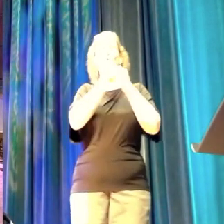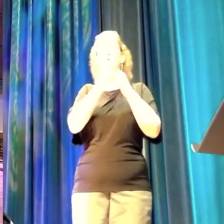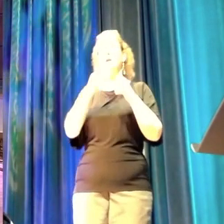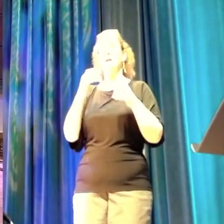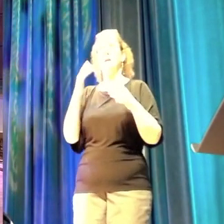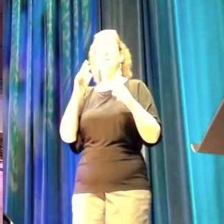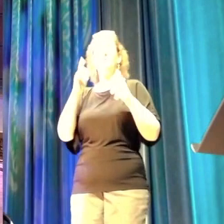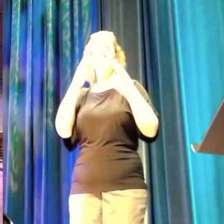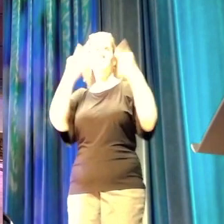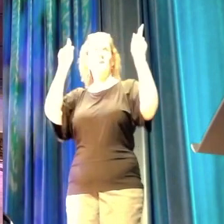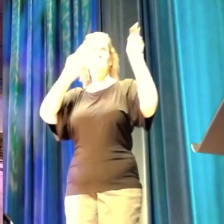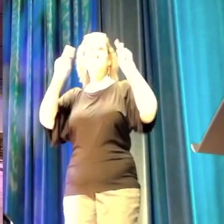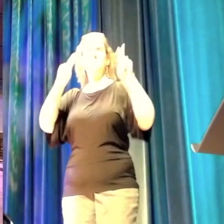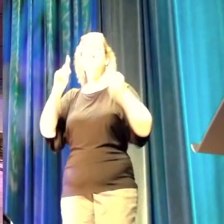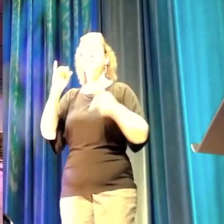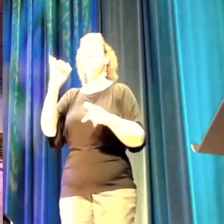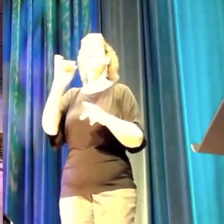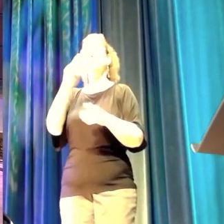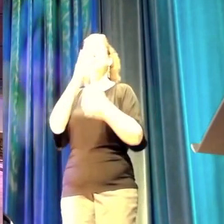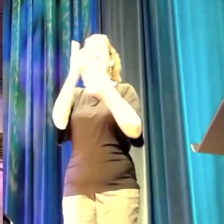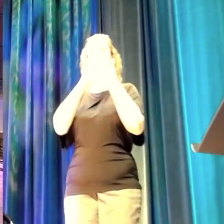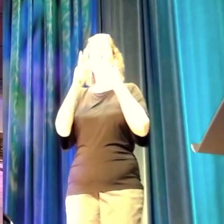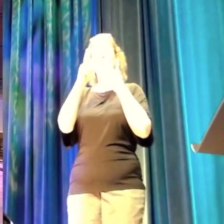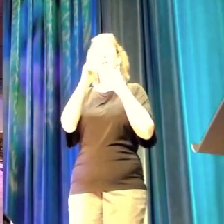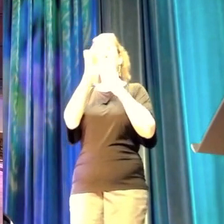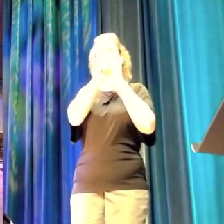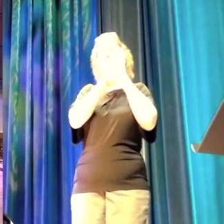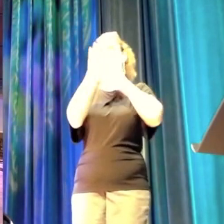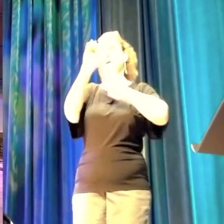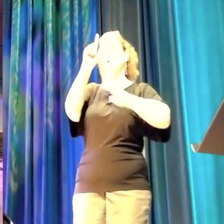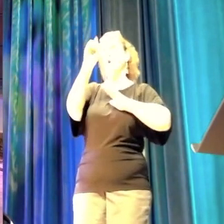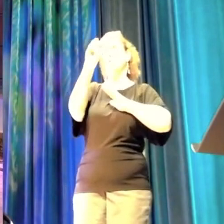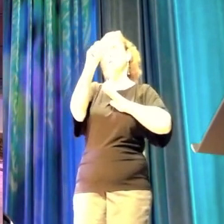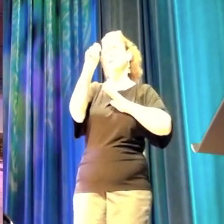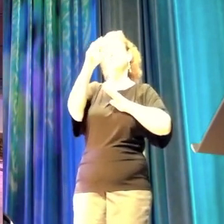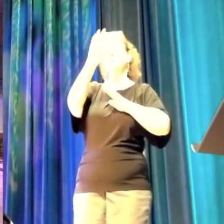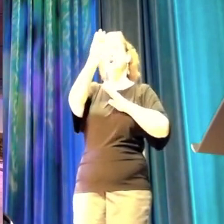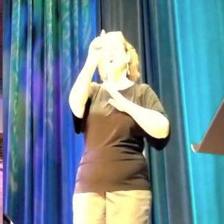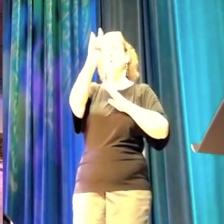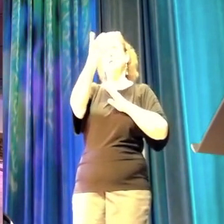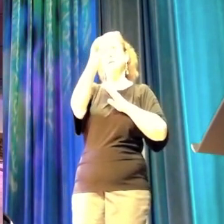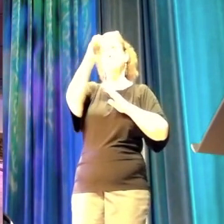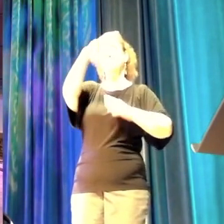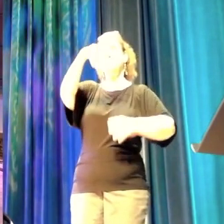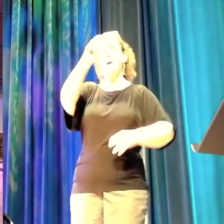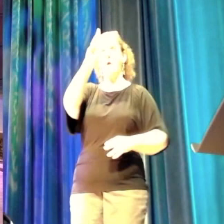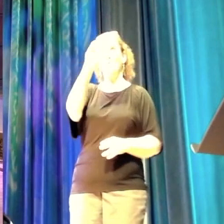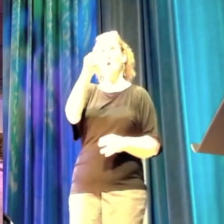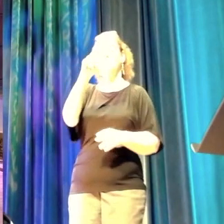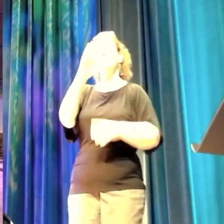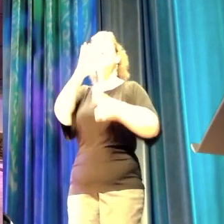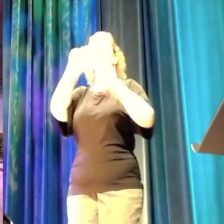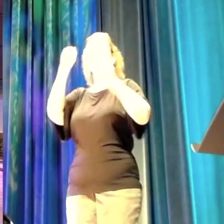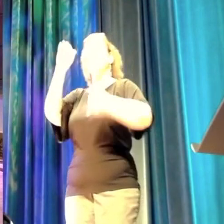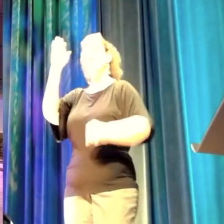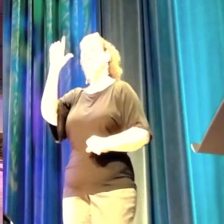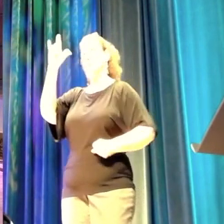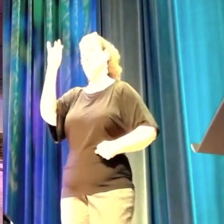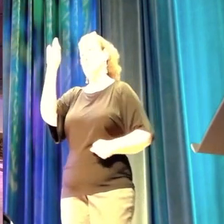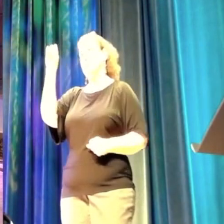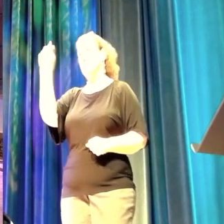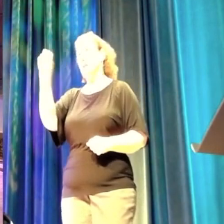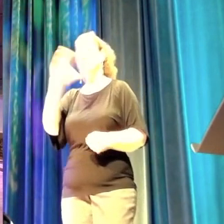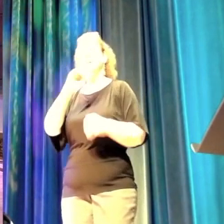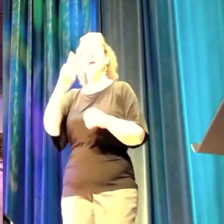luminaries such as Secretary Colin Powell, President Bill Clinton, and Prime Minister Tony